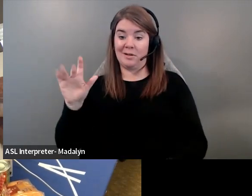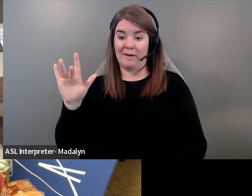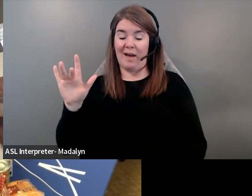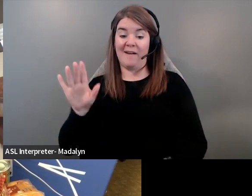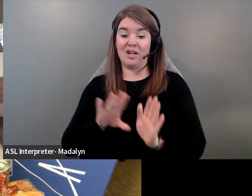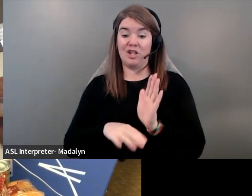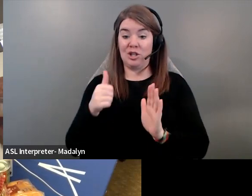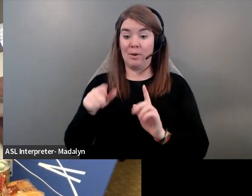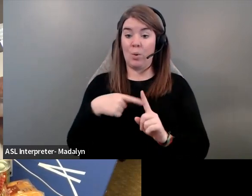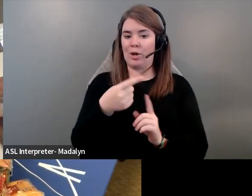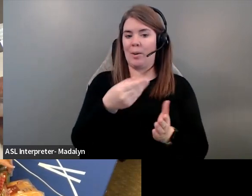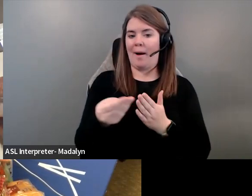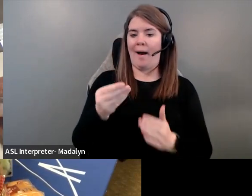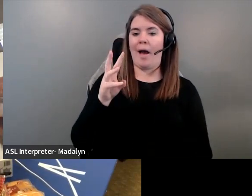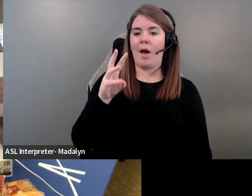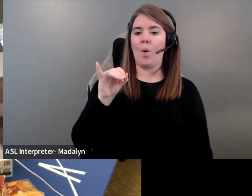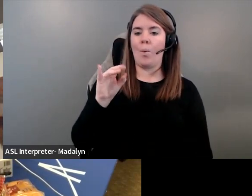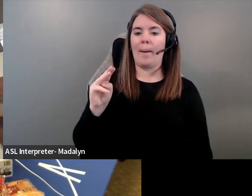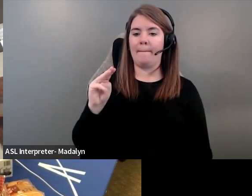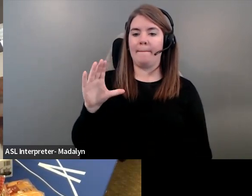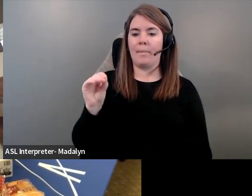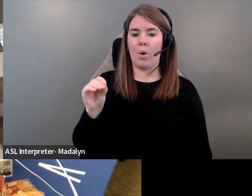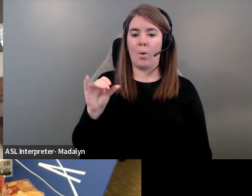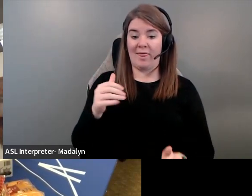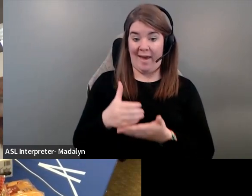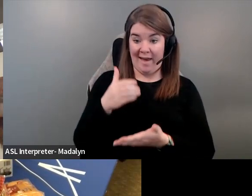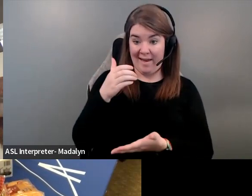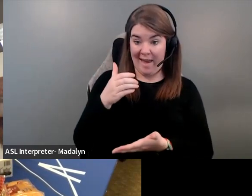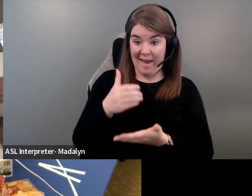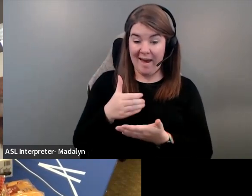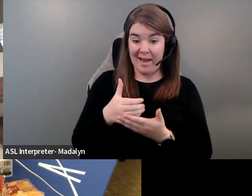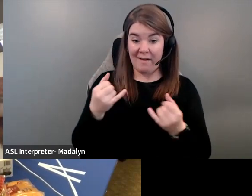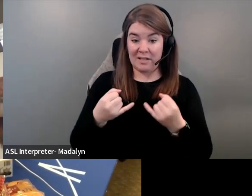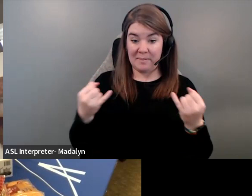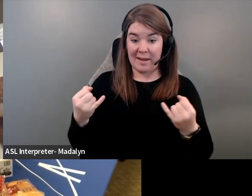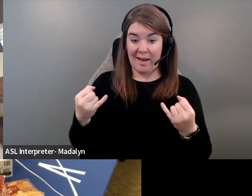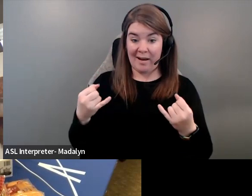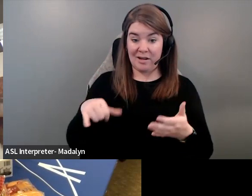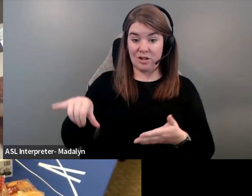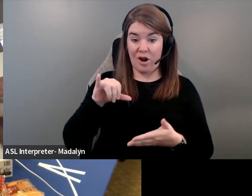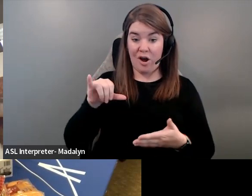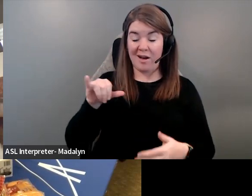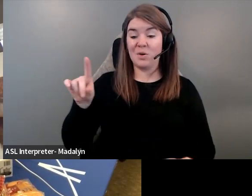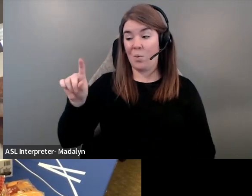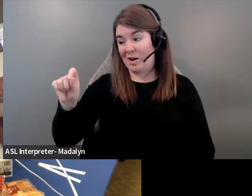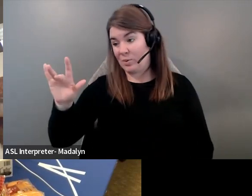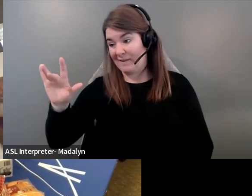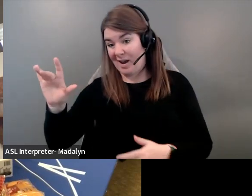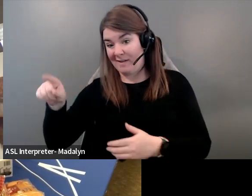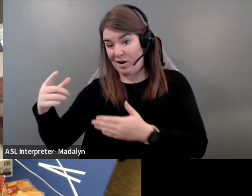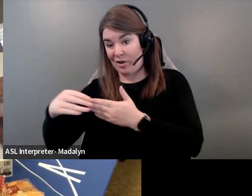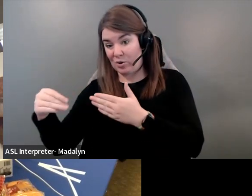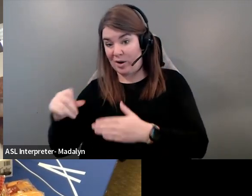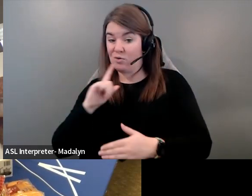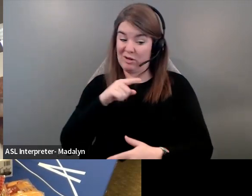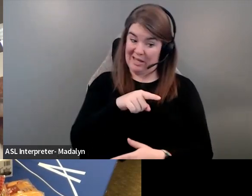them at Winco. This can of spaghetti sauce, that would be $1.25 at the dollar store. It's $1.18